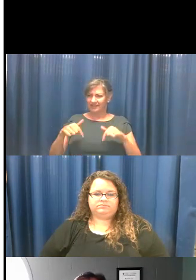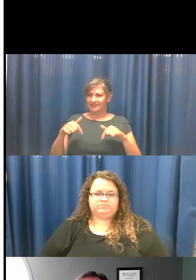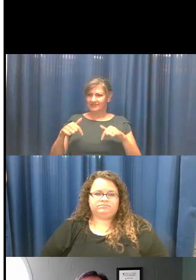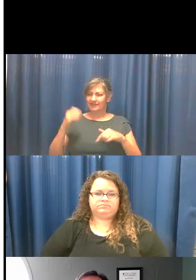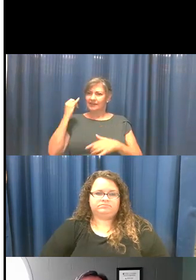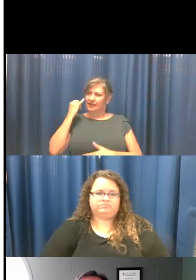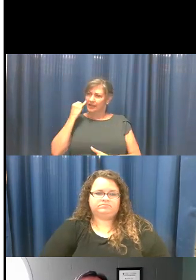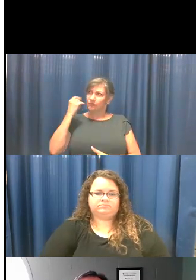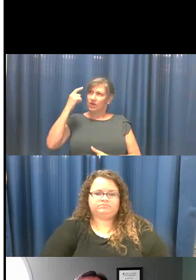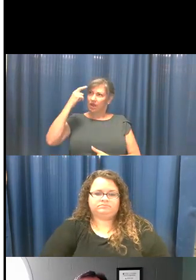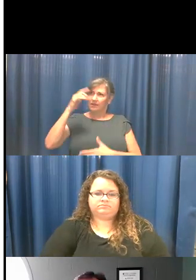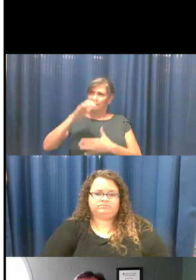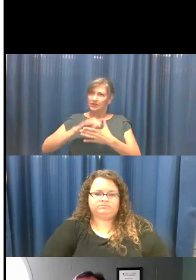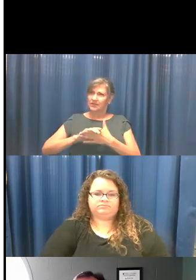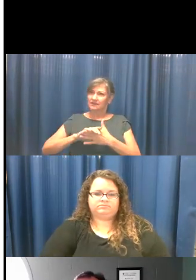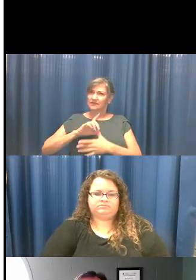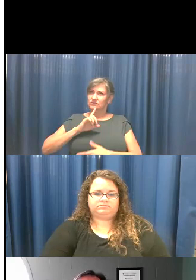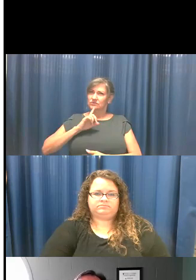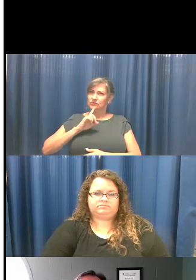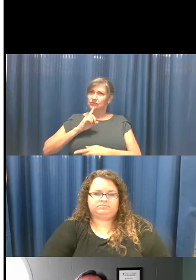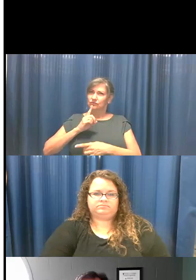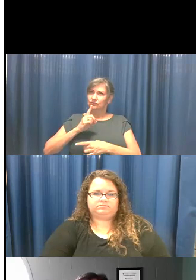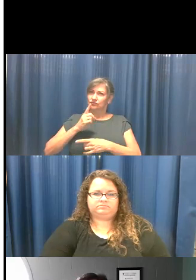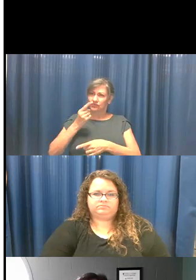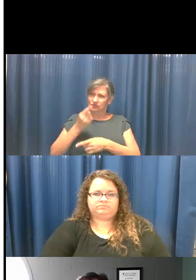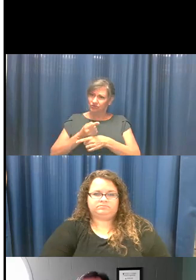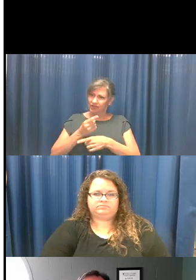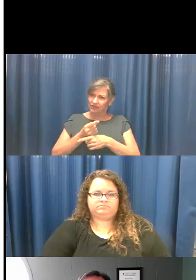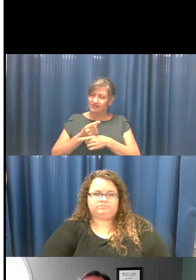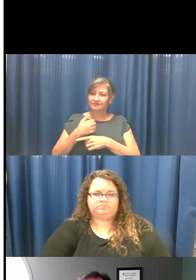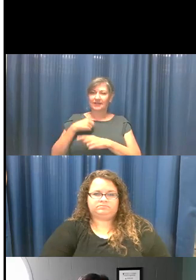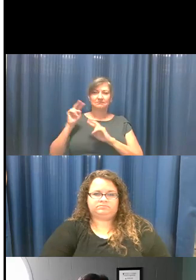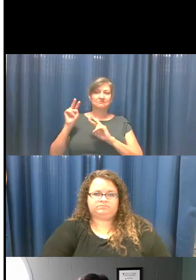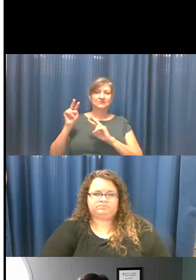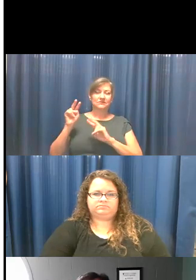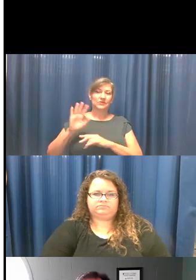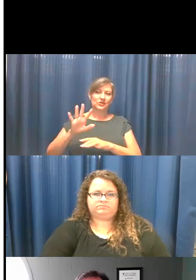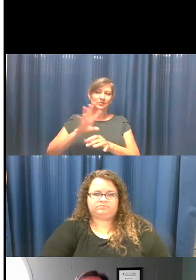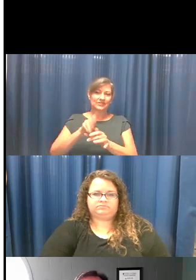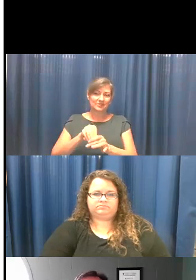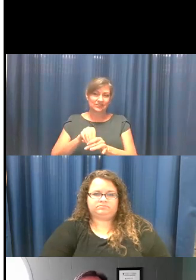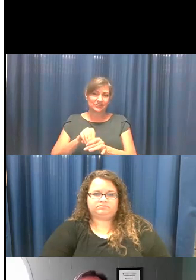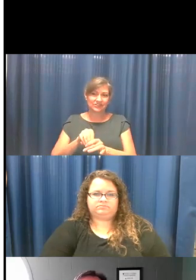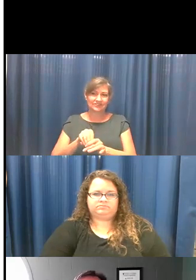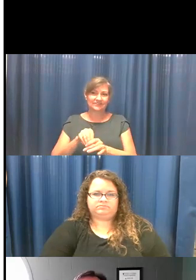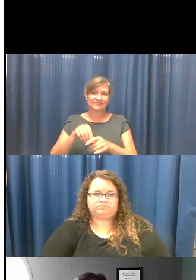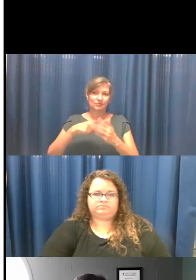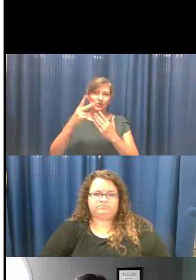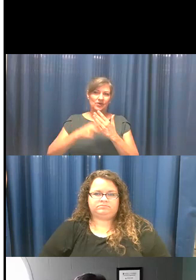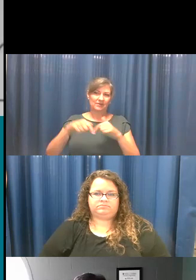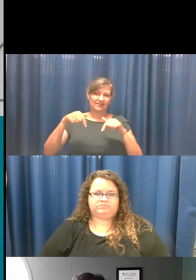what I believe actually correct? And so really look forward to your participation in what we're going to have coming in programming this fall.